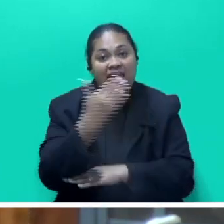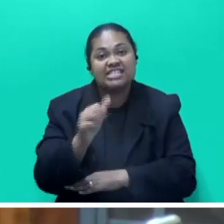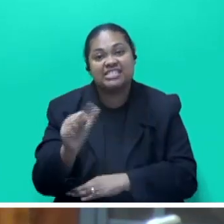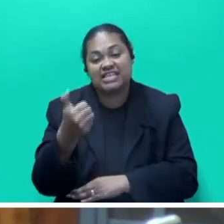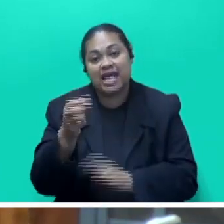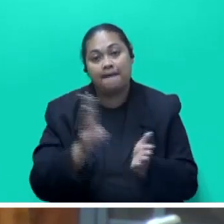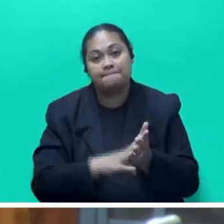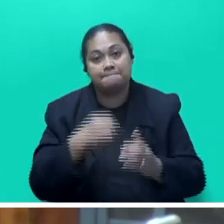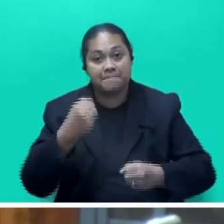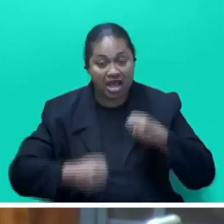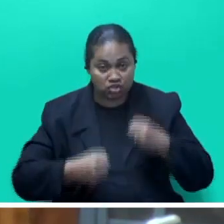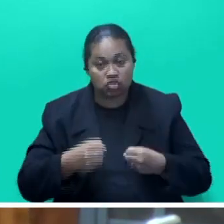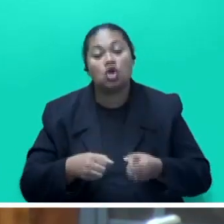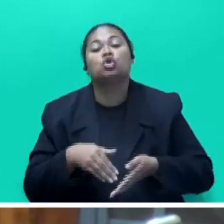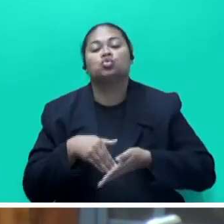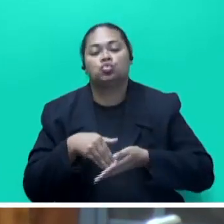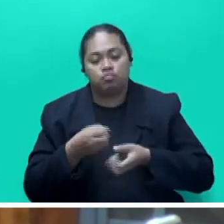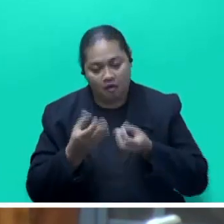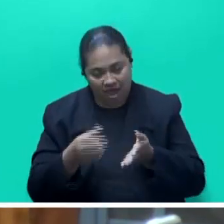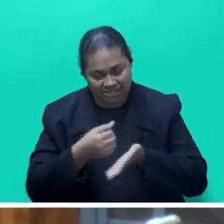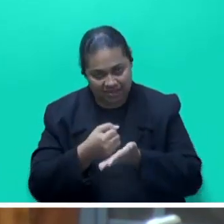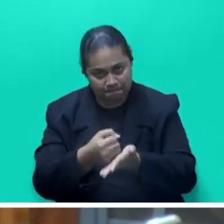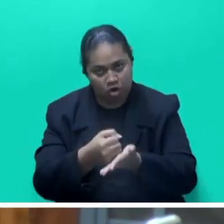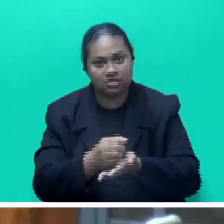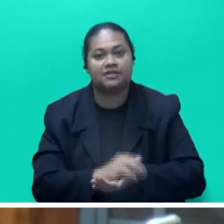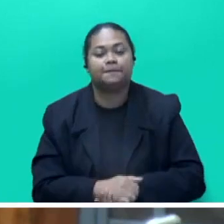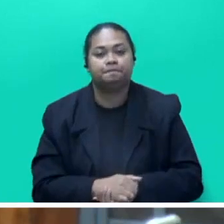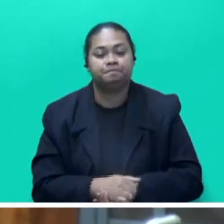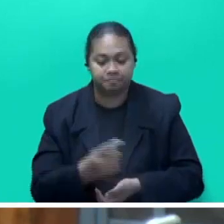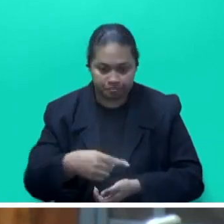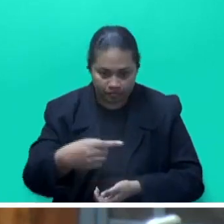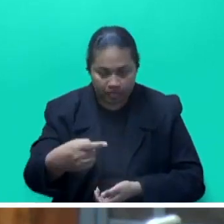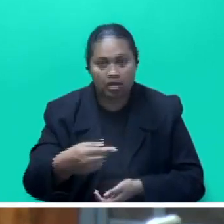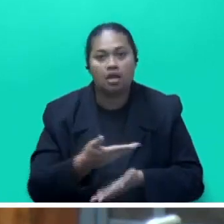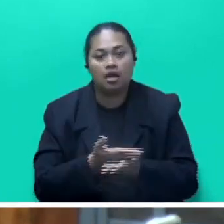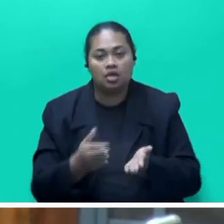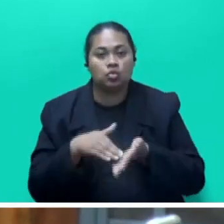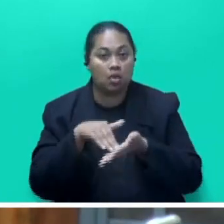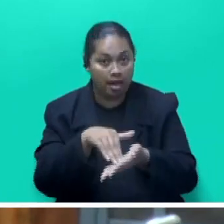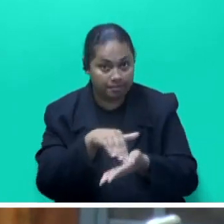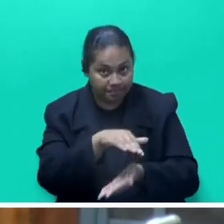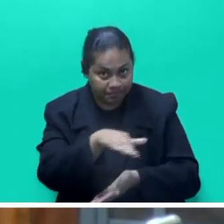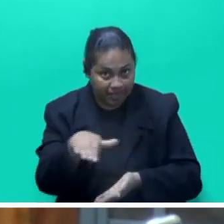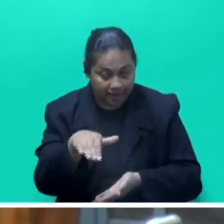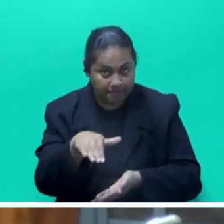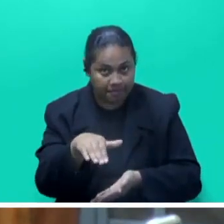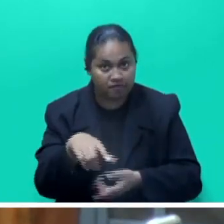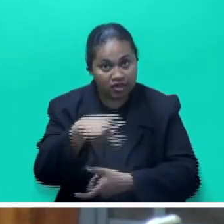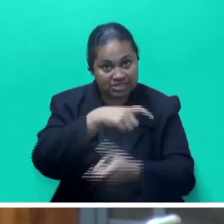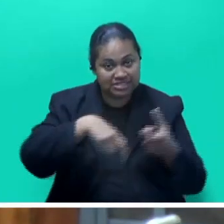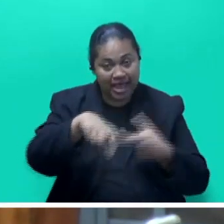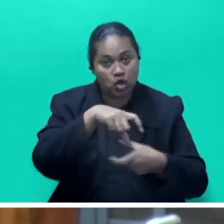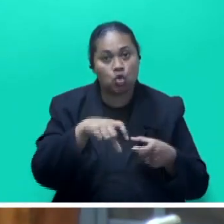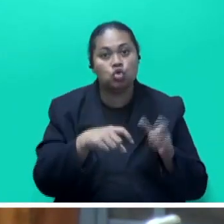2023 to discuss Fiji's support to Vanuatu to complement their ongoing relief and response efforts for Tropical Cyclone